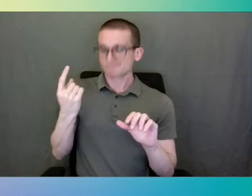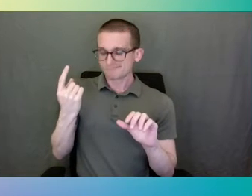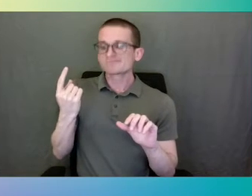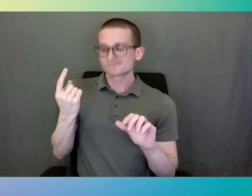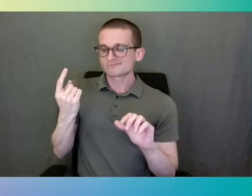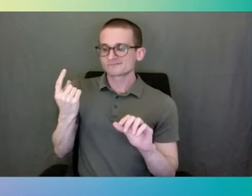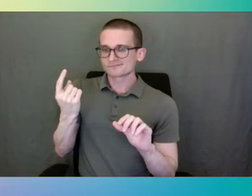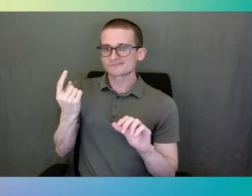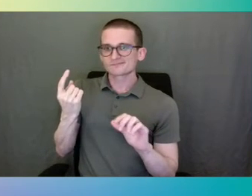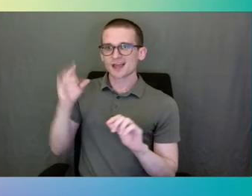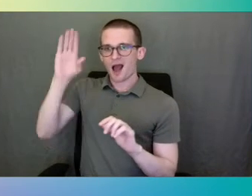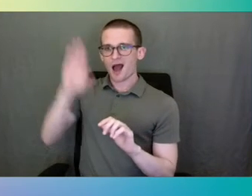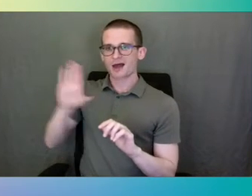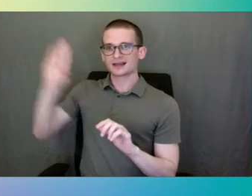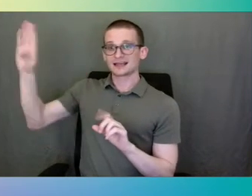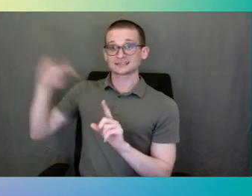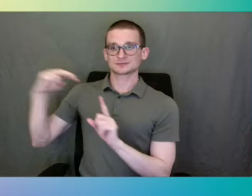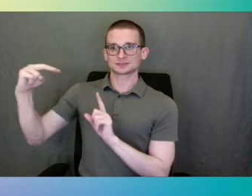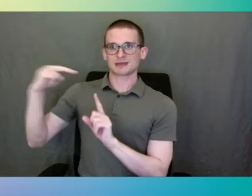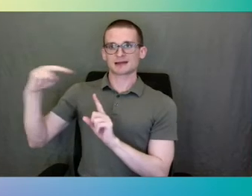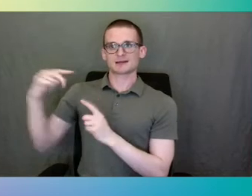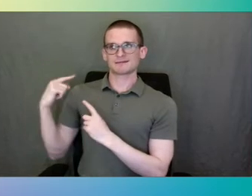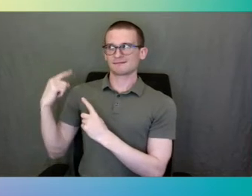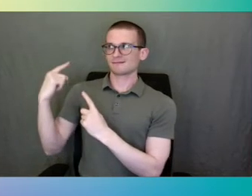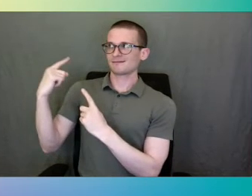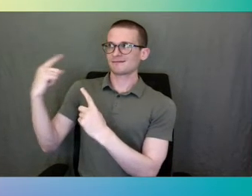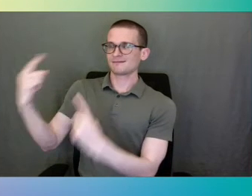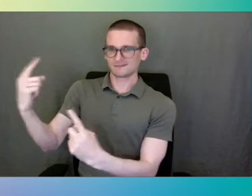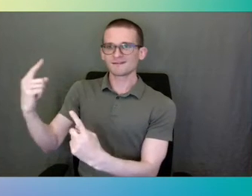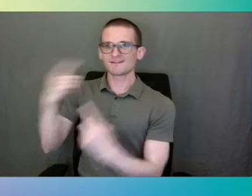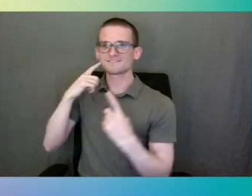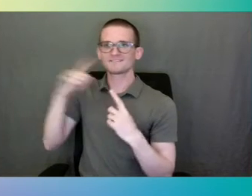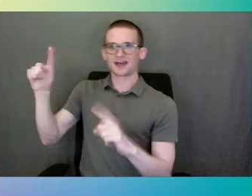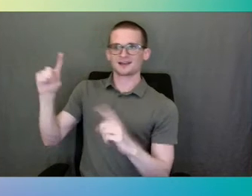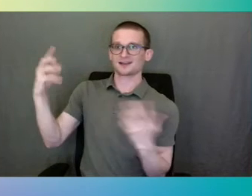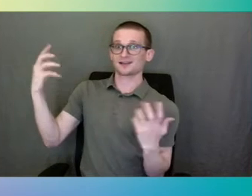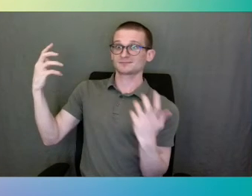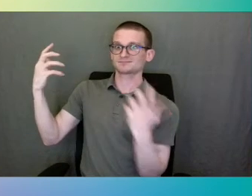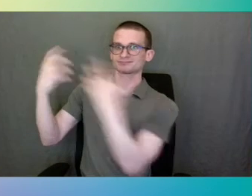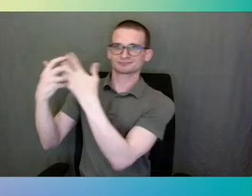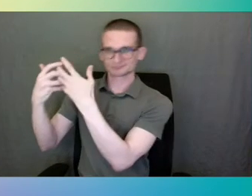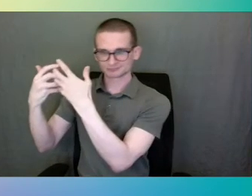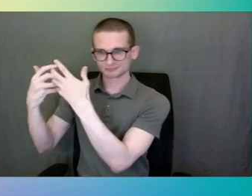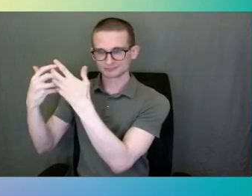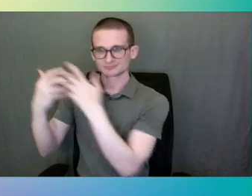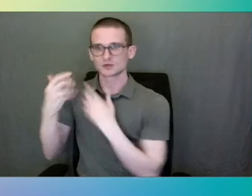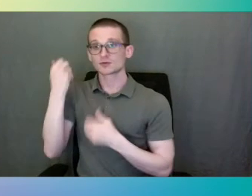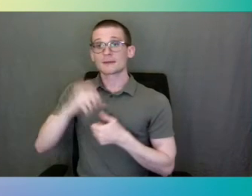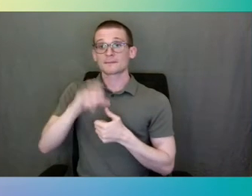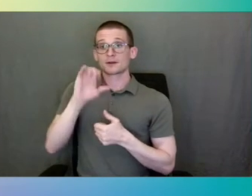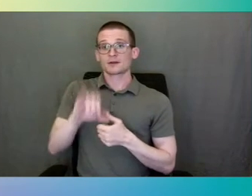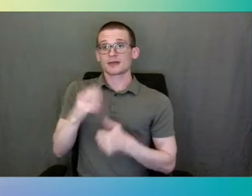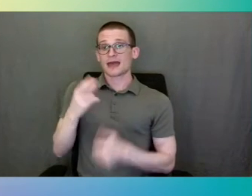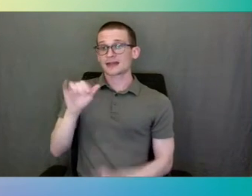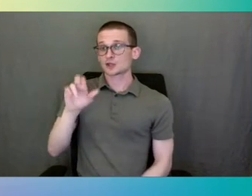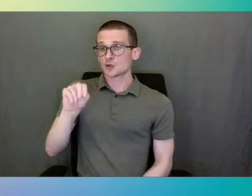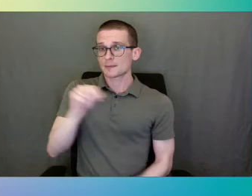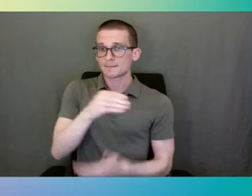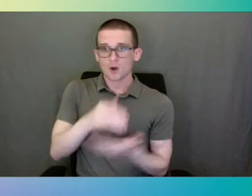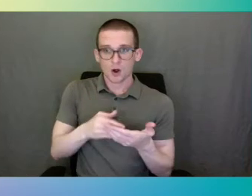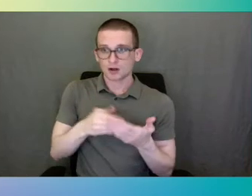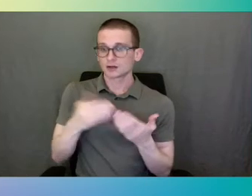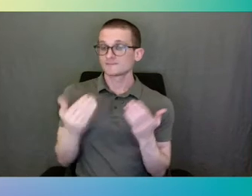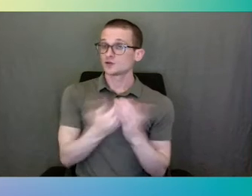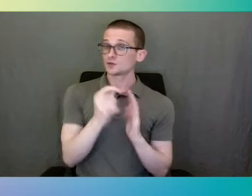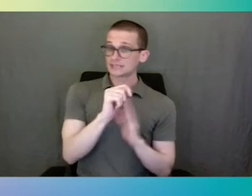along. Remember, we've included this human portion of the New Testament, the Old Testament, the Bible, what we have today. So